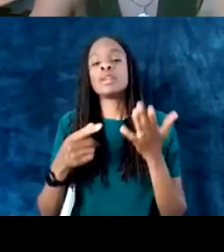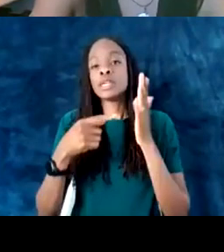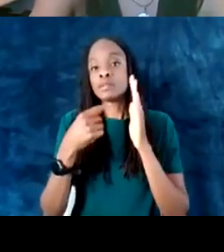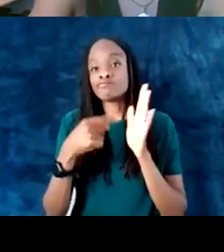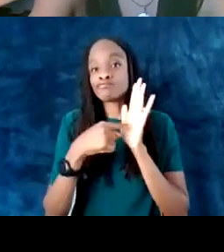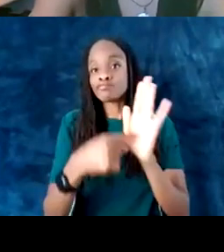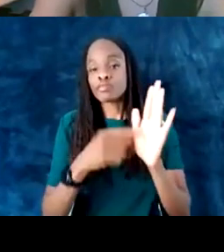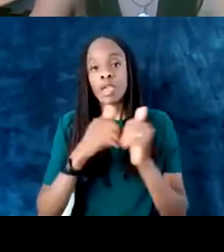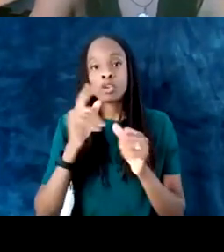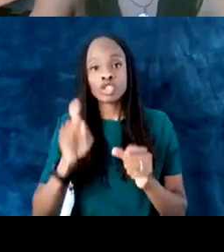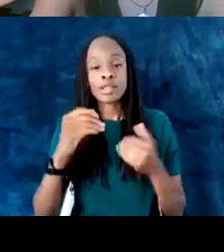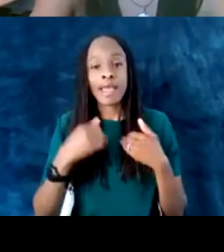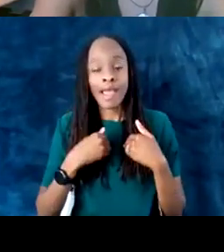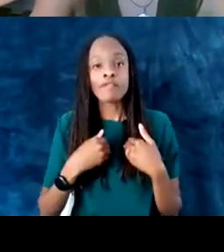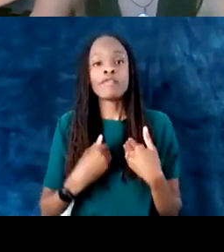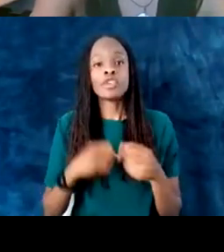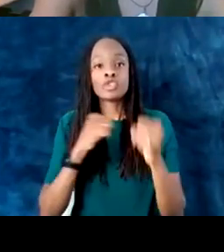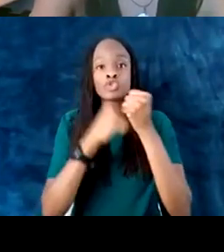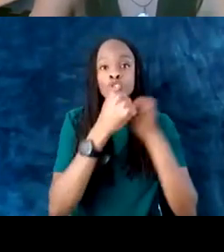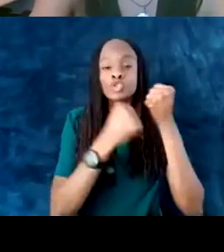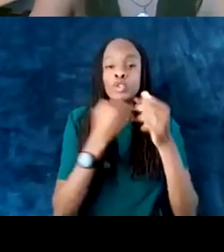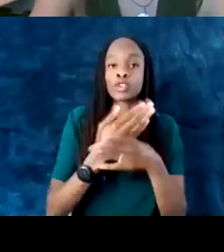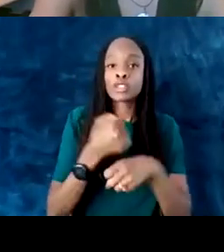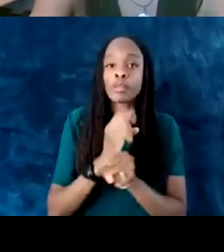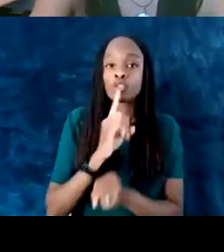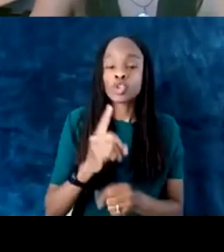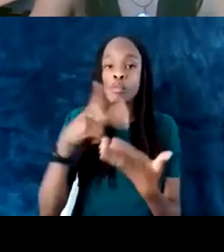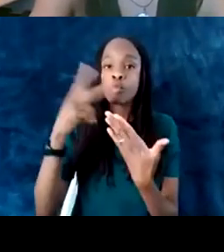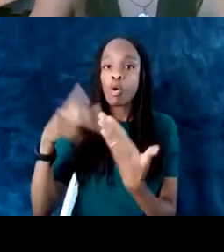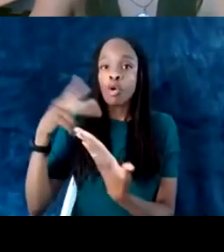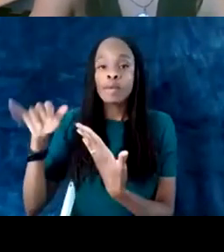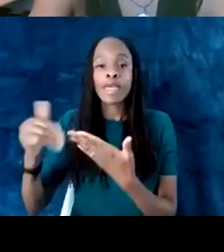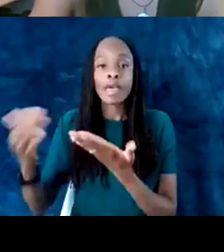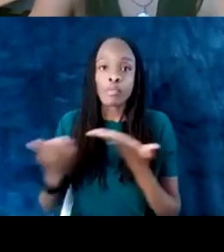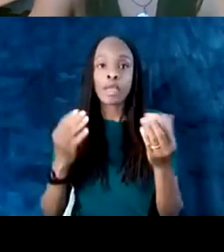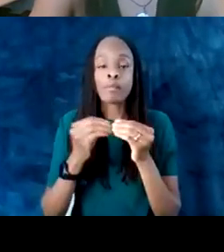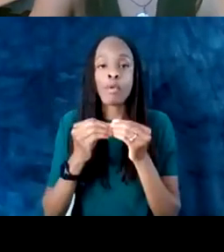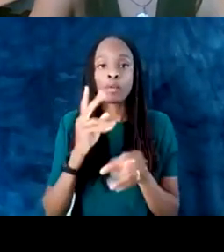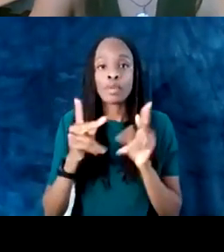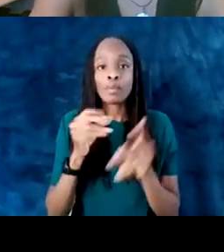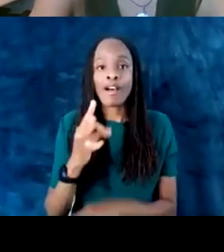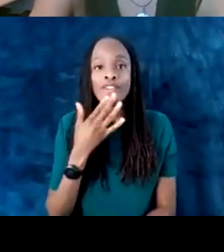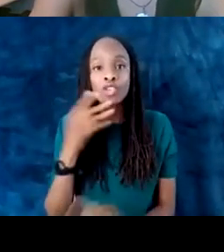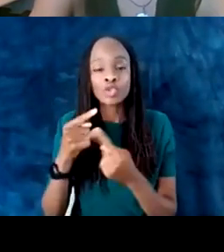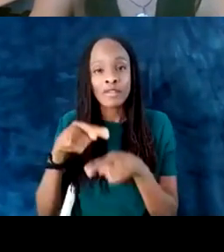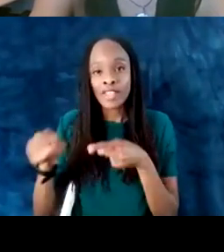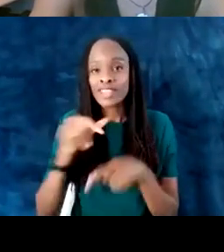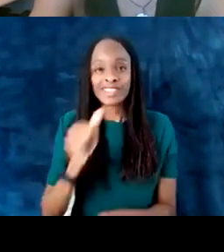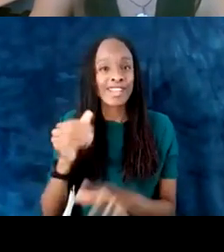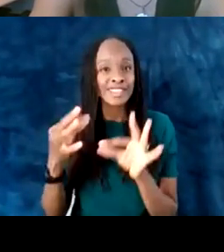be structural interventions to ensure programs that bring more people of color into the field are not